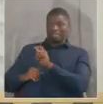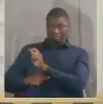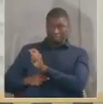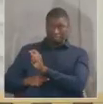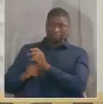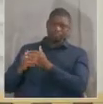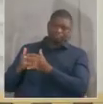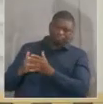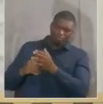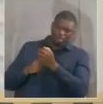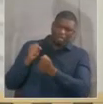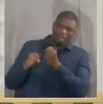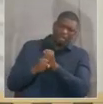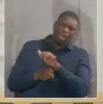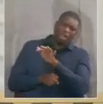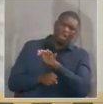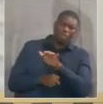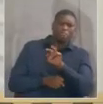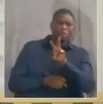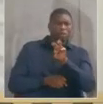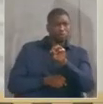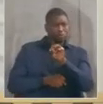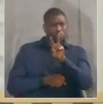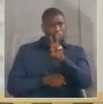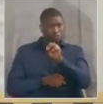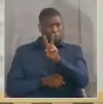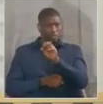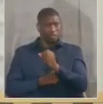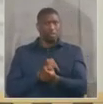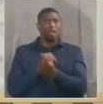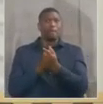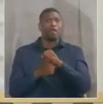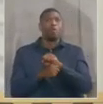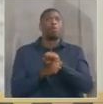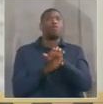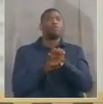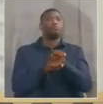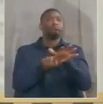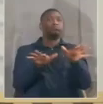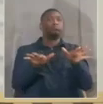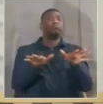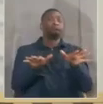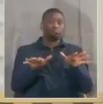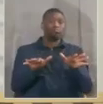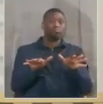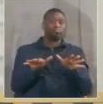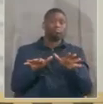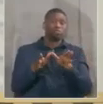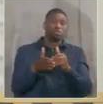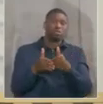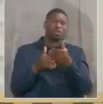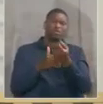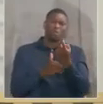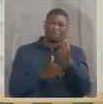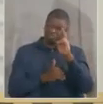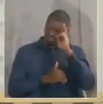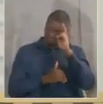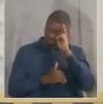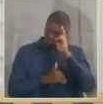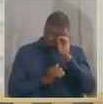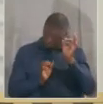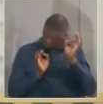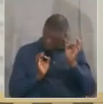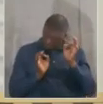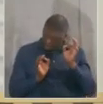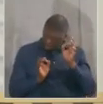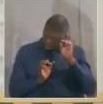2020 as a result of COVID-19. And then one will remember very well from our side that